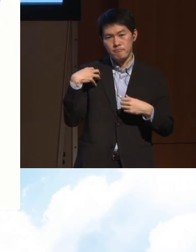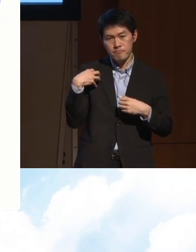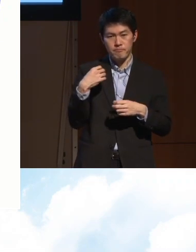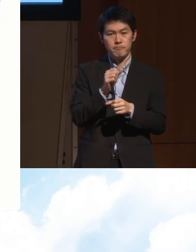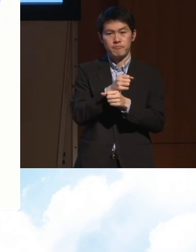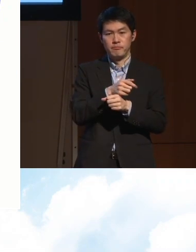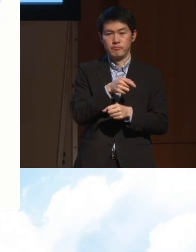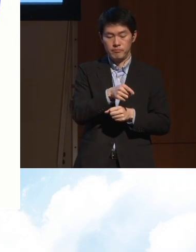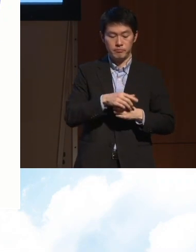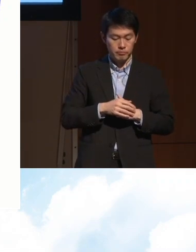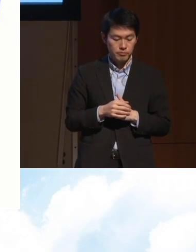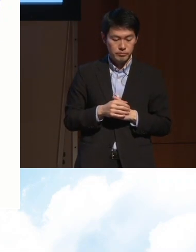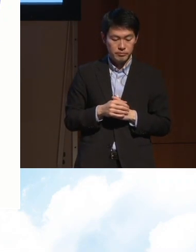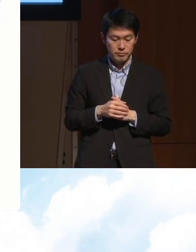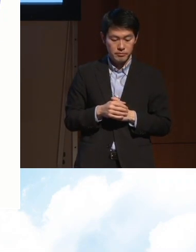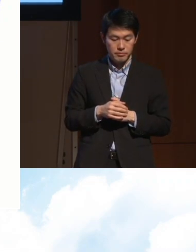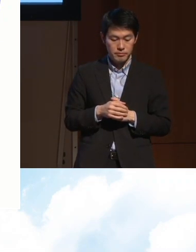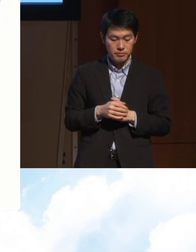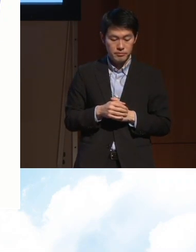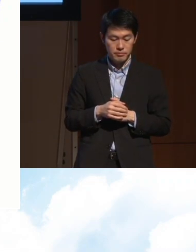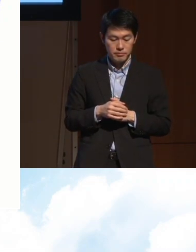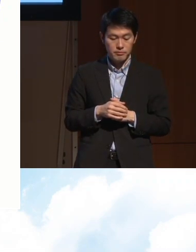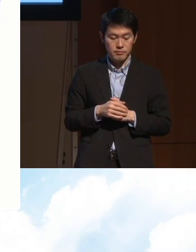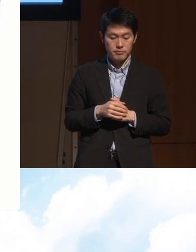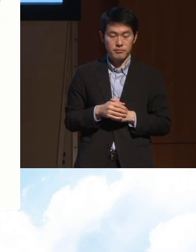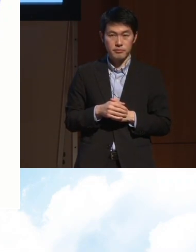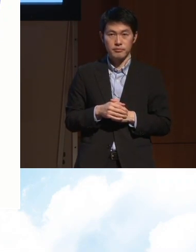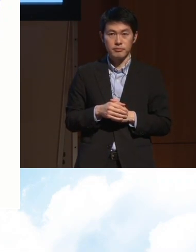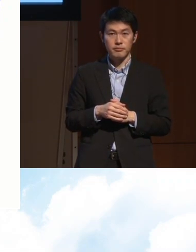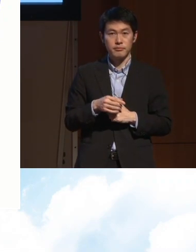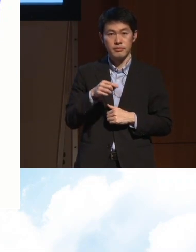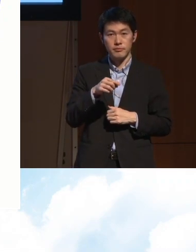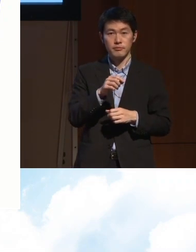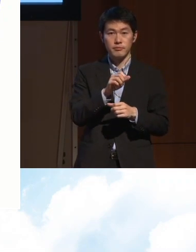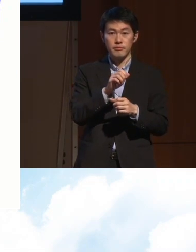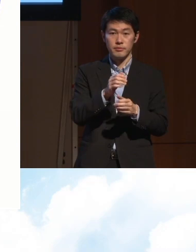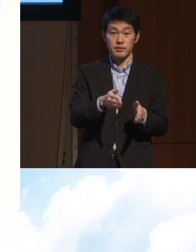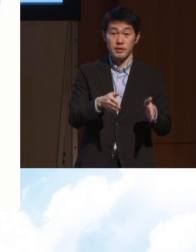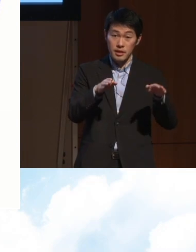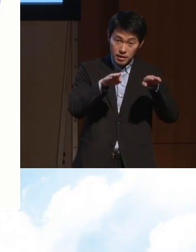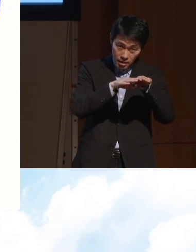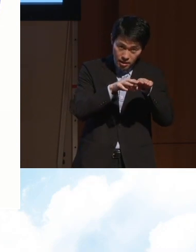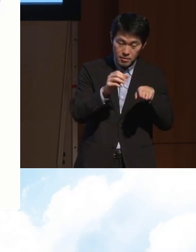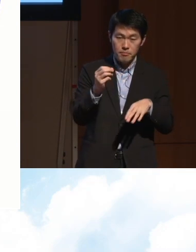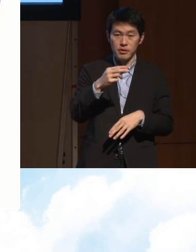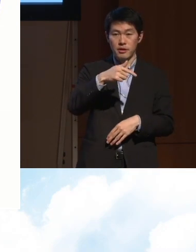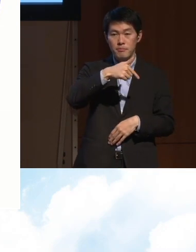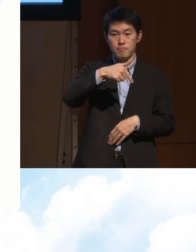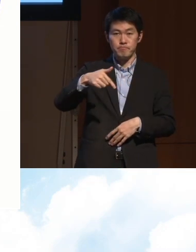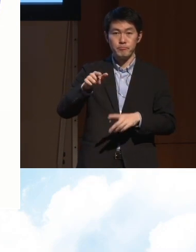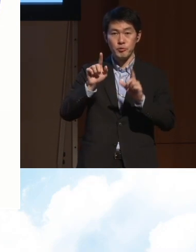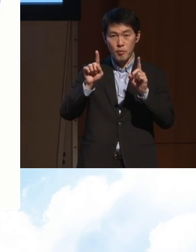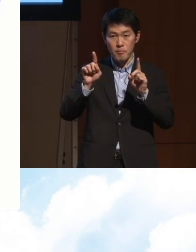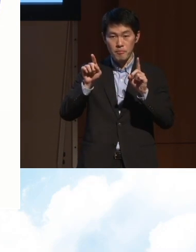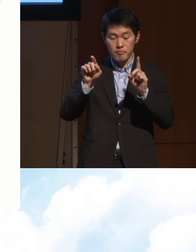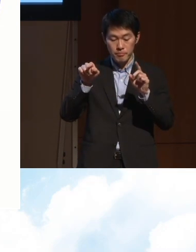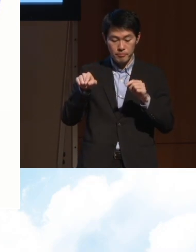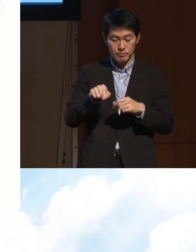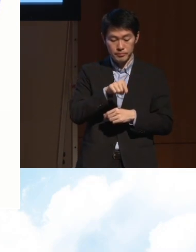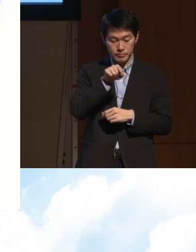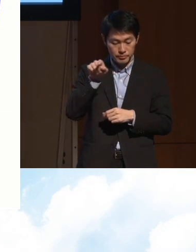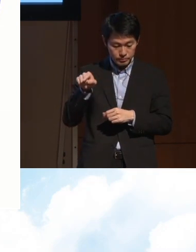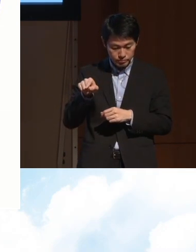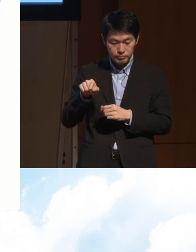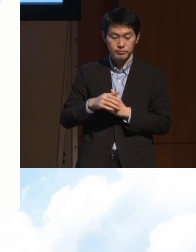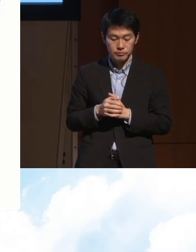GIS and centers and departments for host research exert basic and applied research